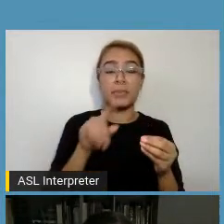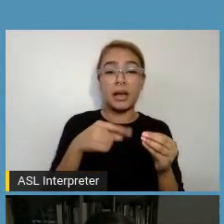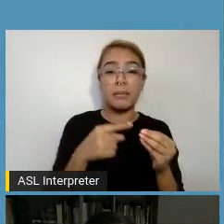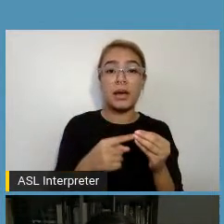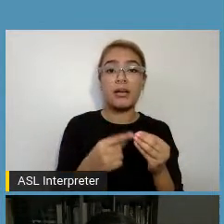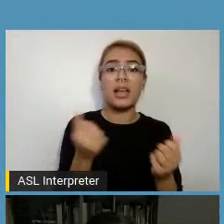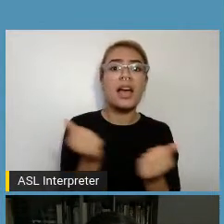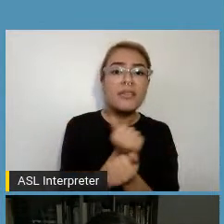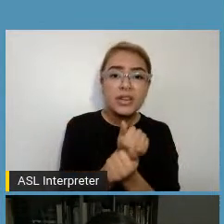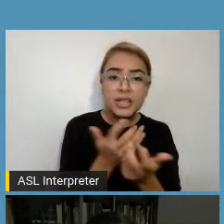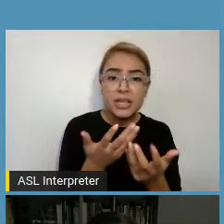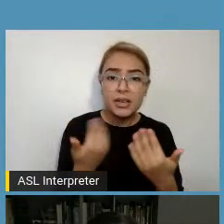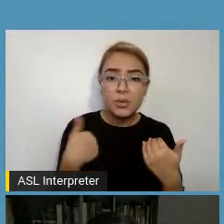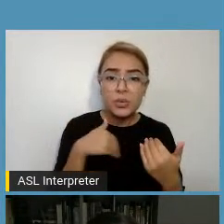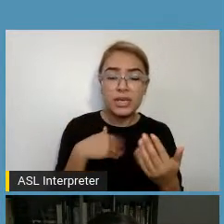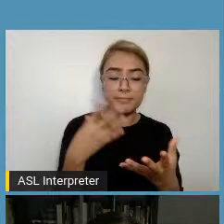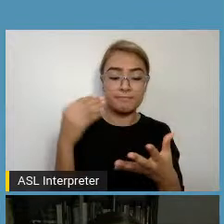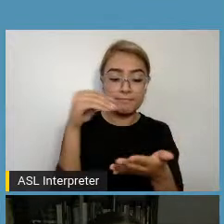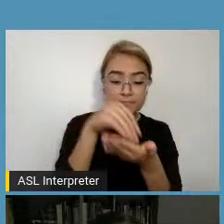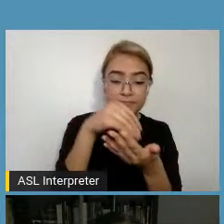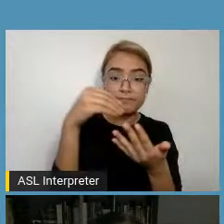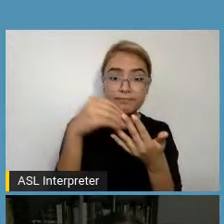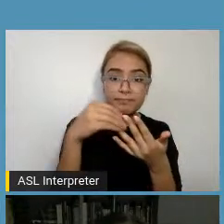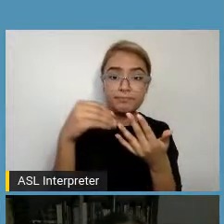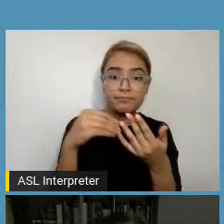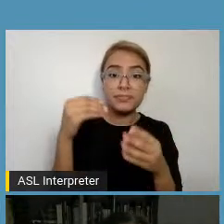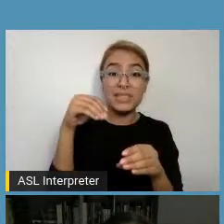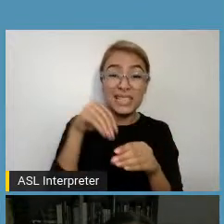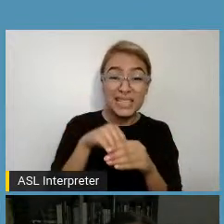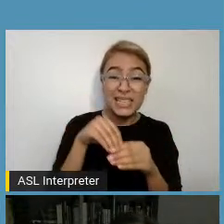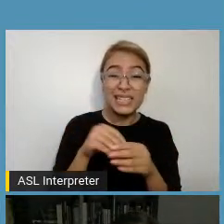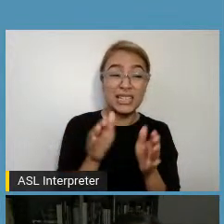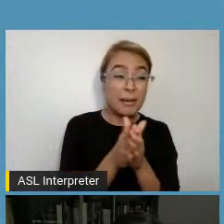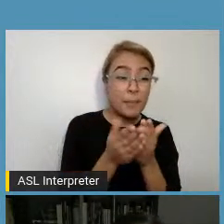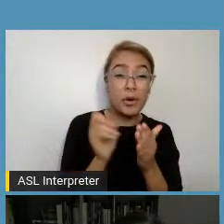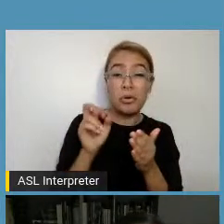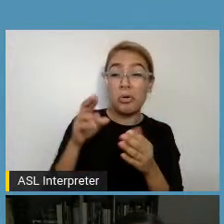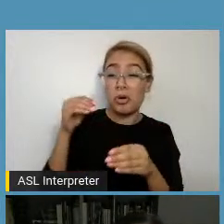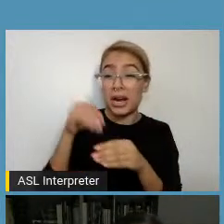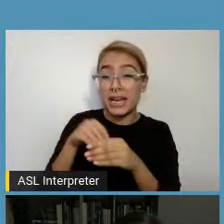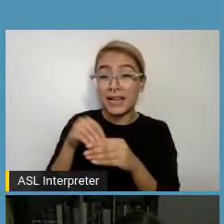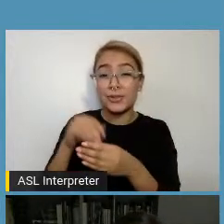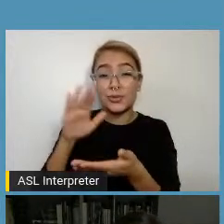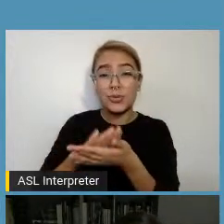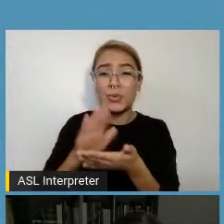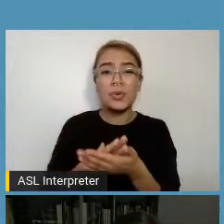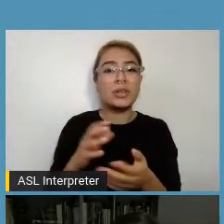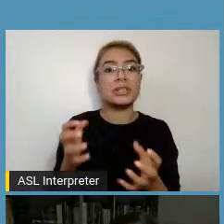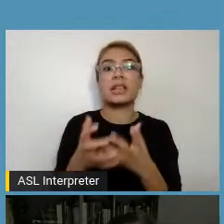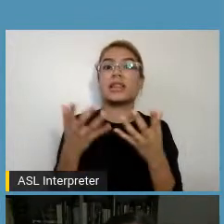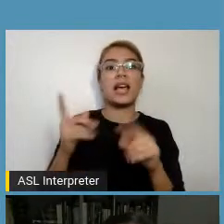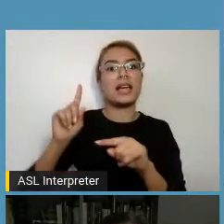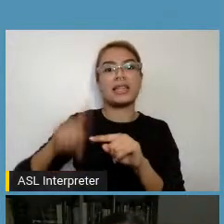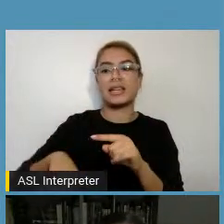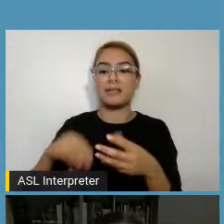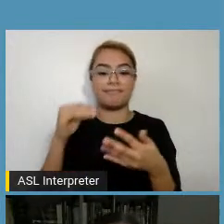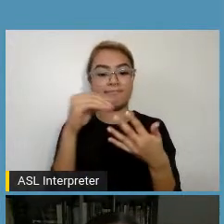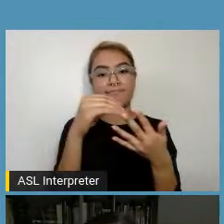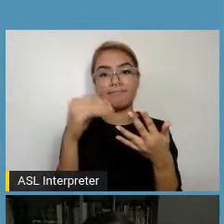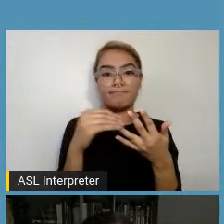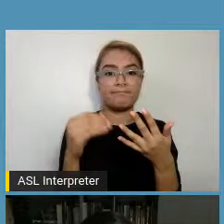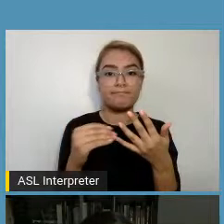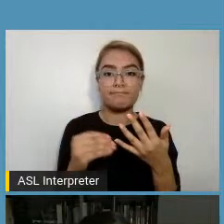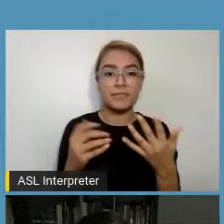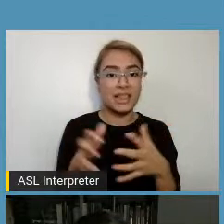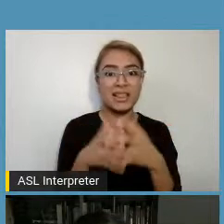take something else out. There's only so much time in the day or in the curriculum for, fourth grade. The other